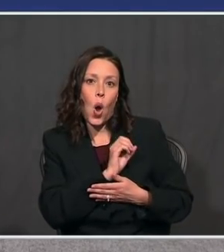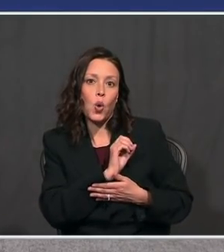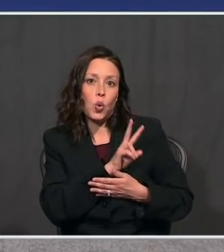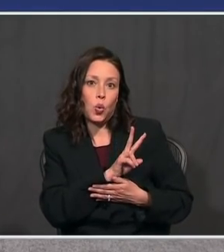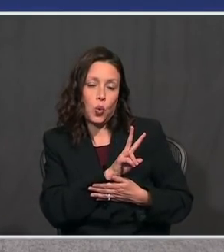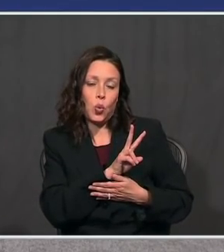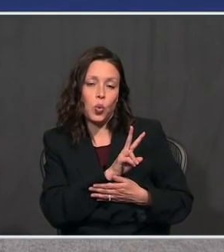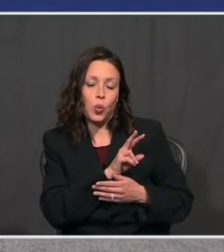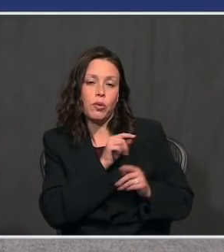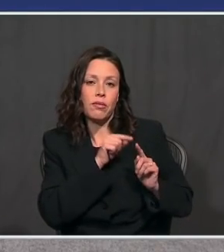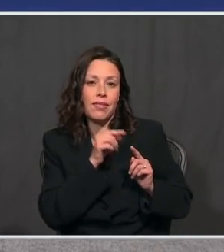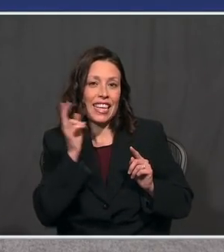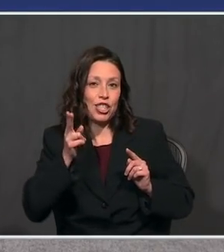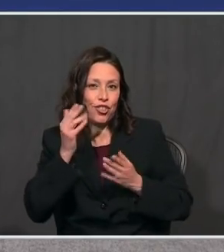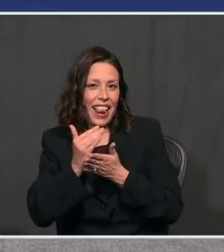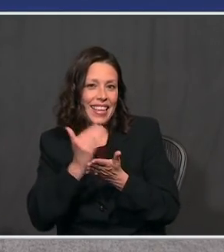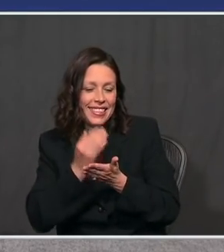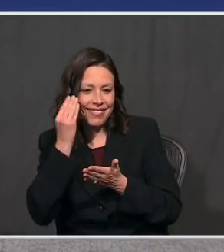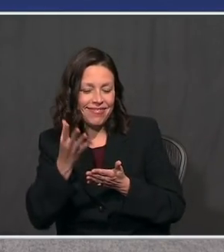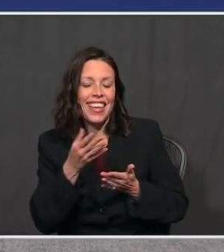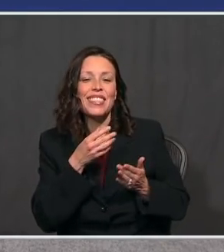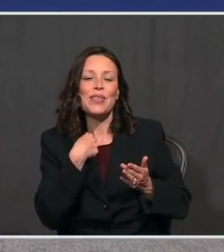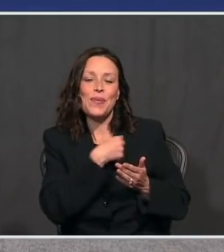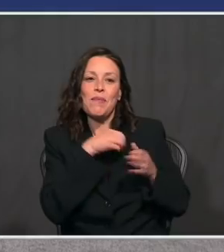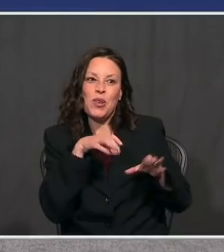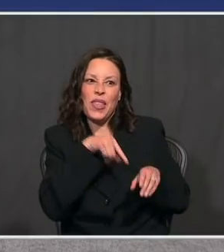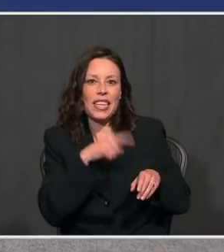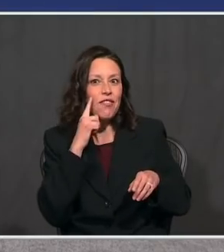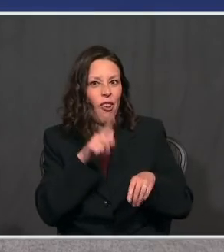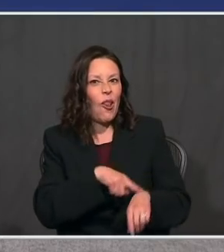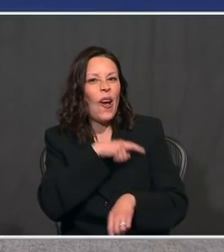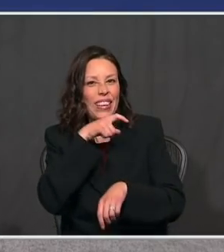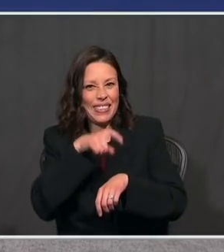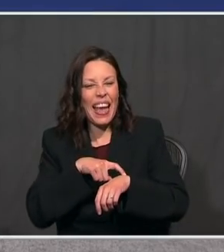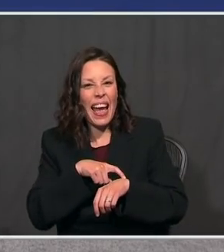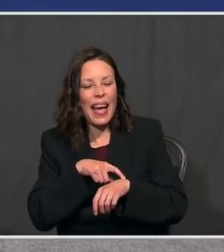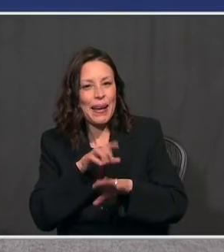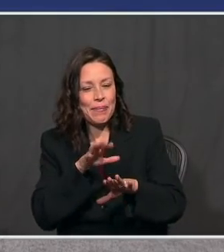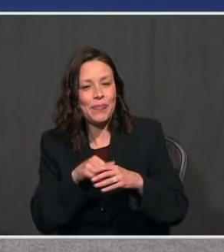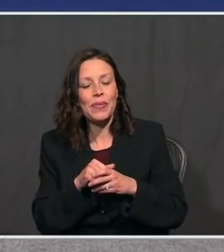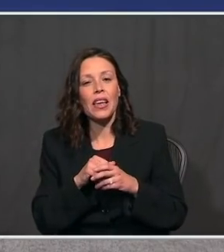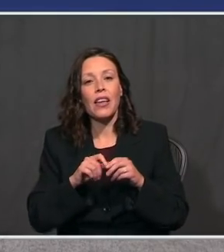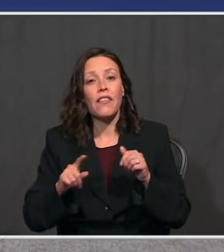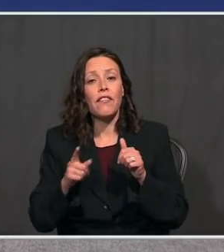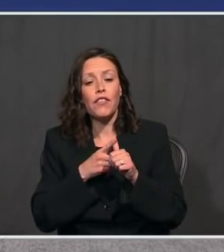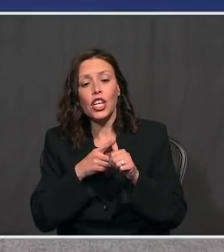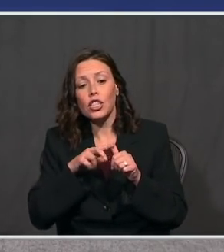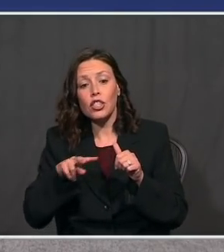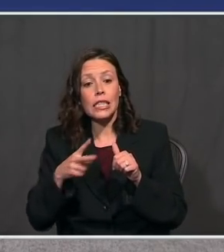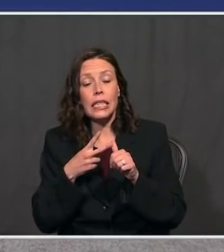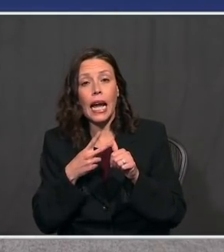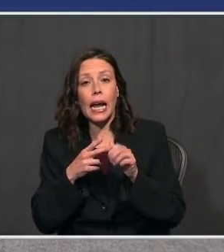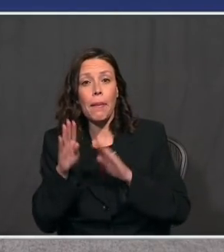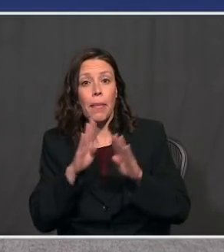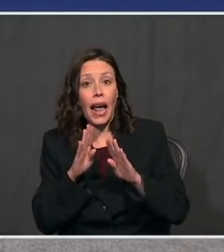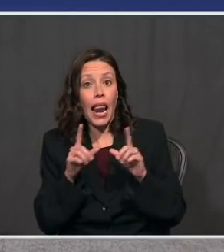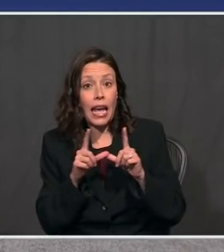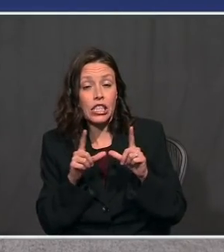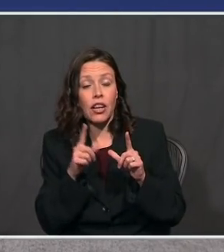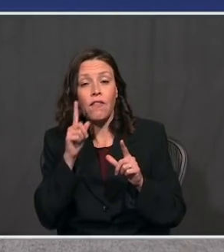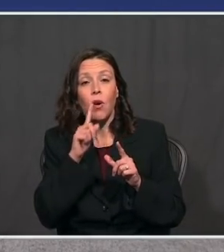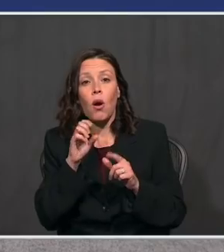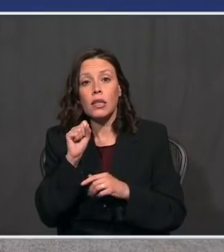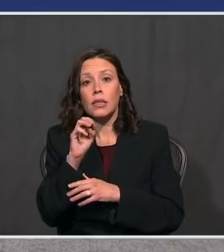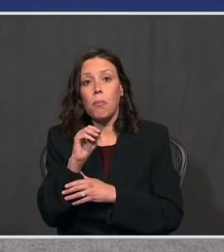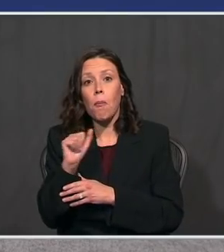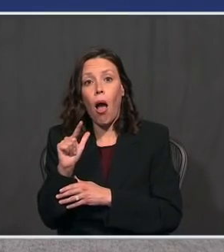anyone who wants some history lesson. And so we've been doing this for a while. The first or second biologics license was for a